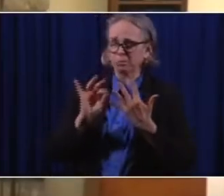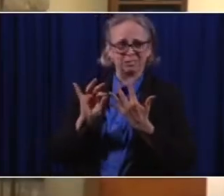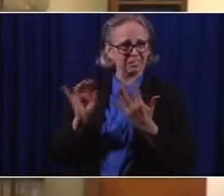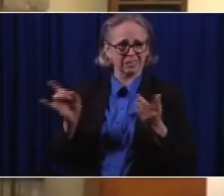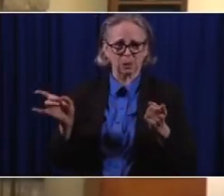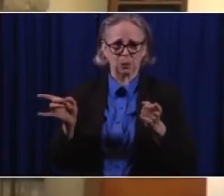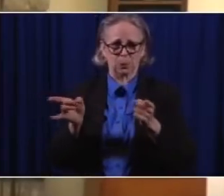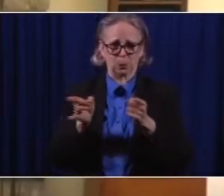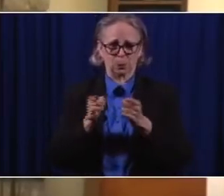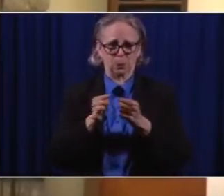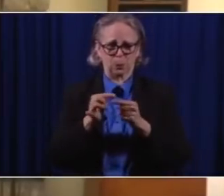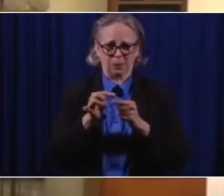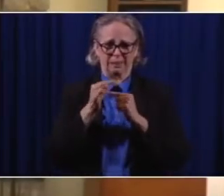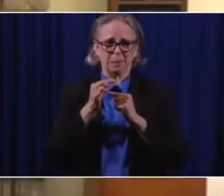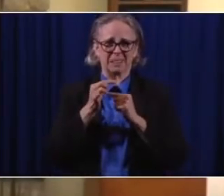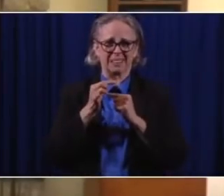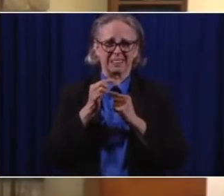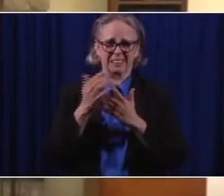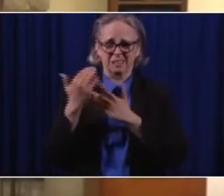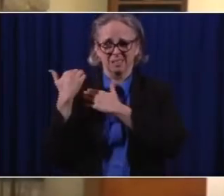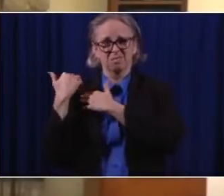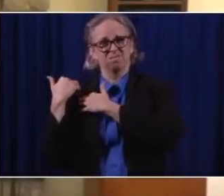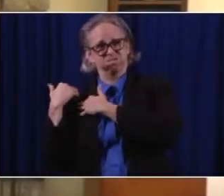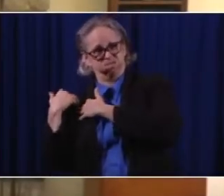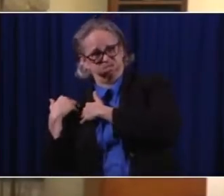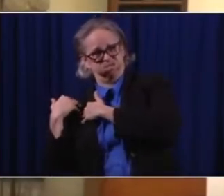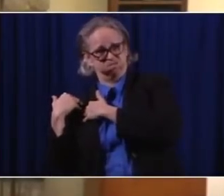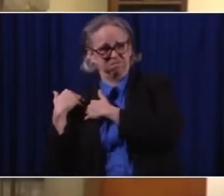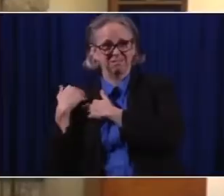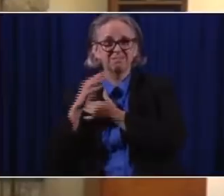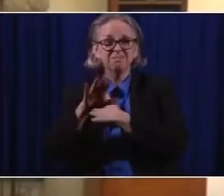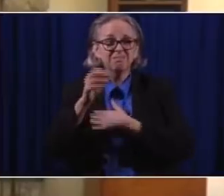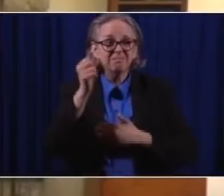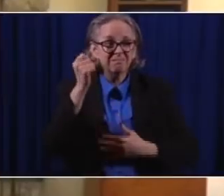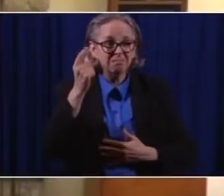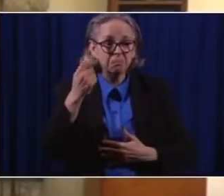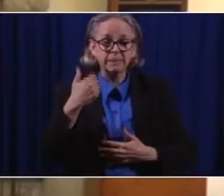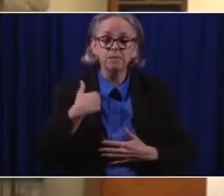totally irresponsible at this point not to take actions.